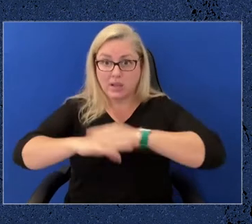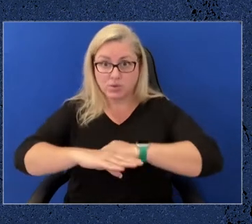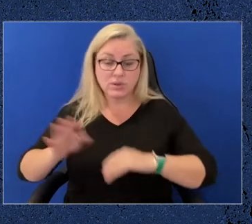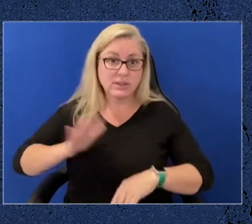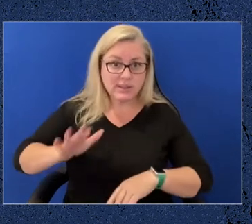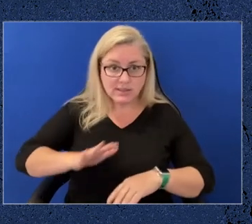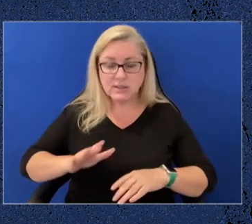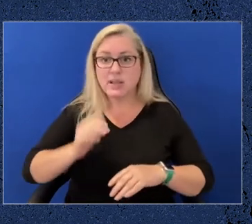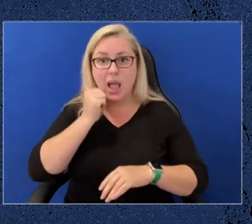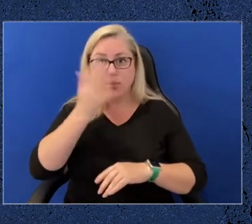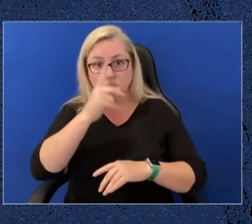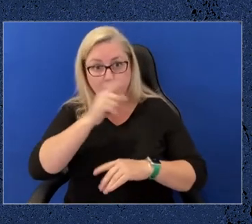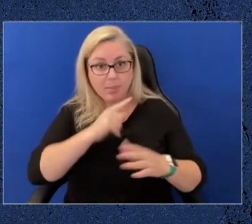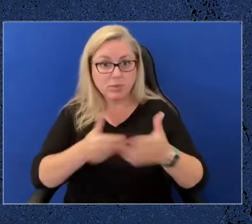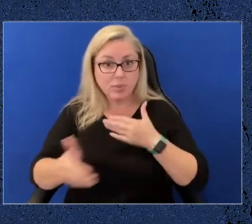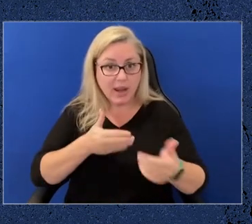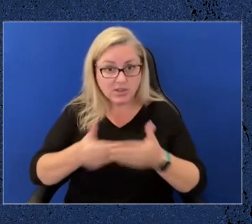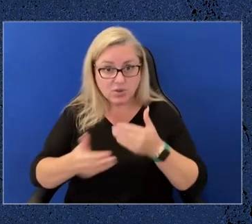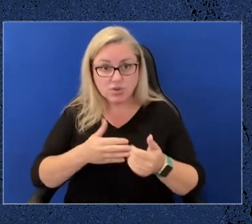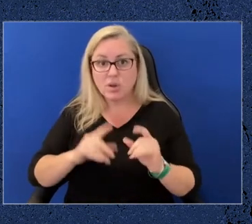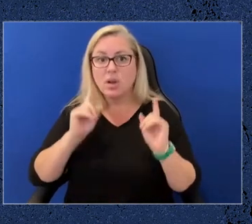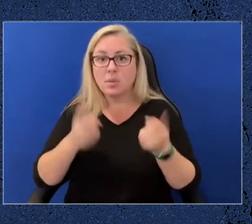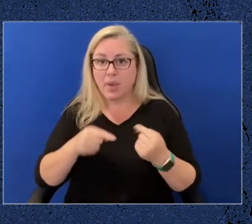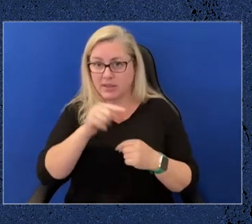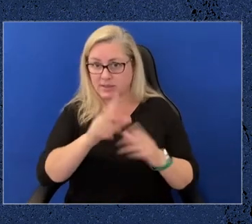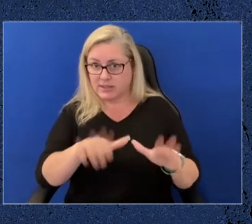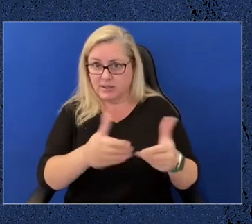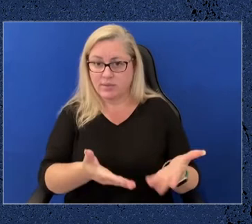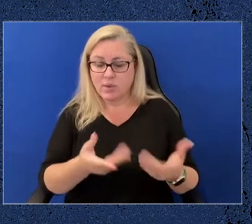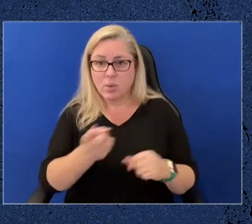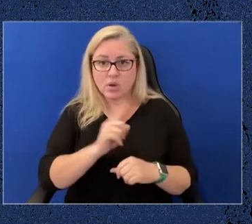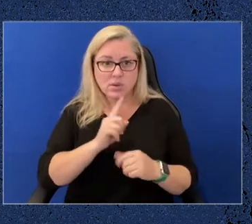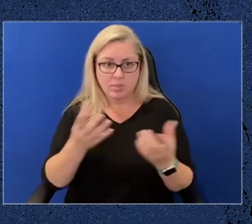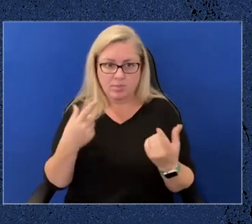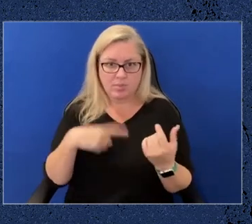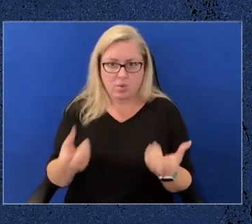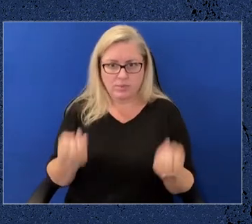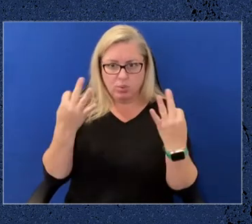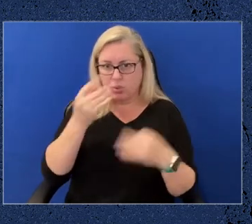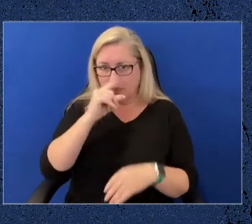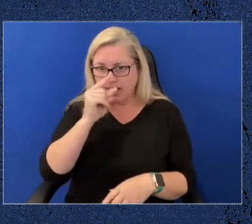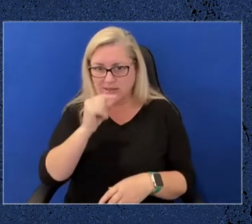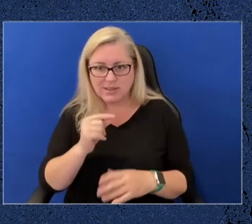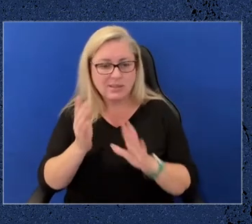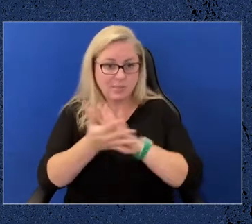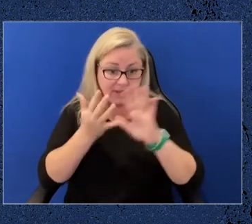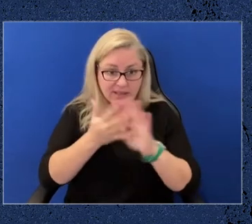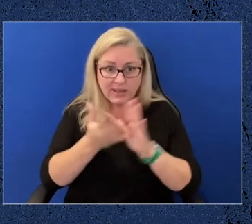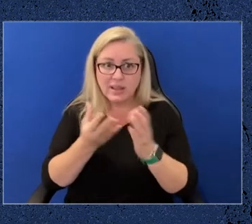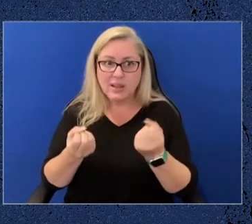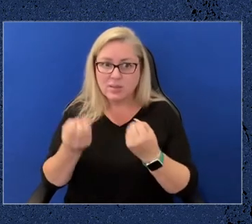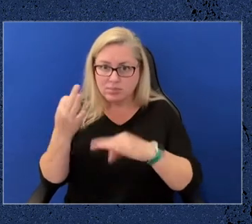people, and then an over-expectation on what can be delivered because capacity's not there, and not taking the time,